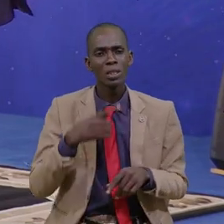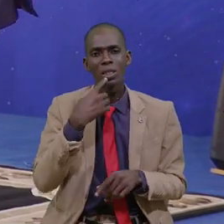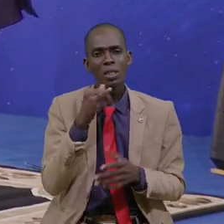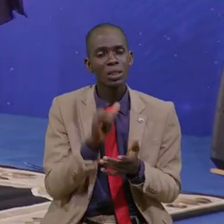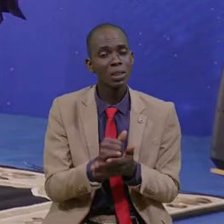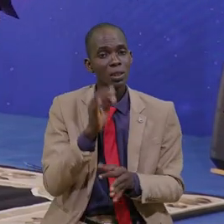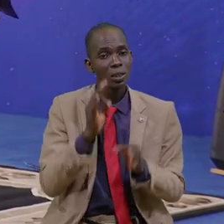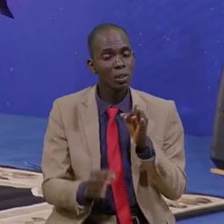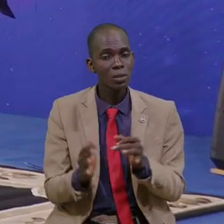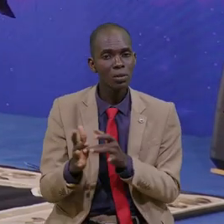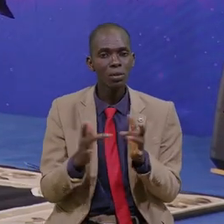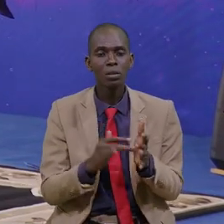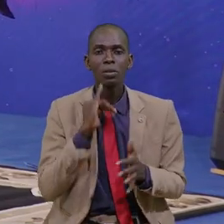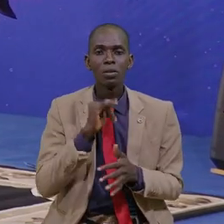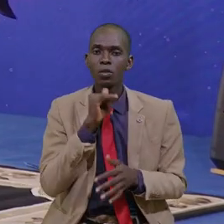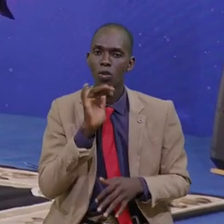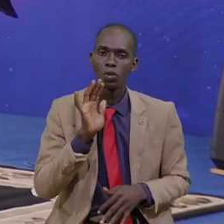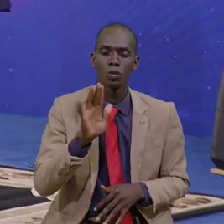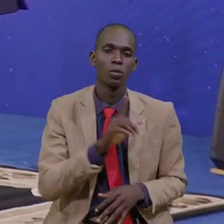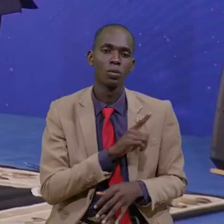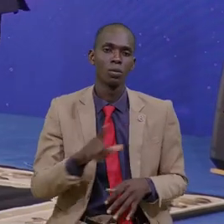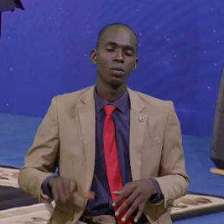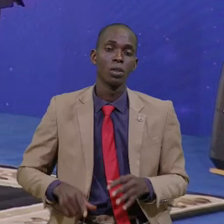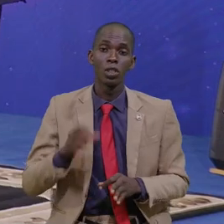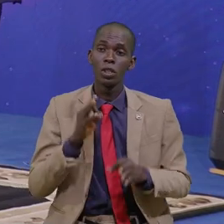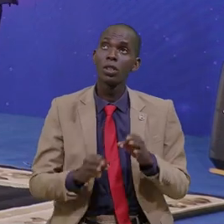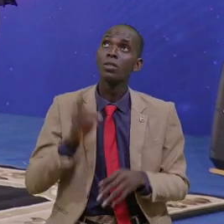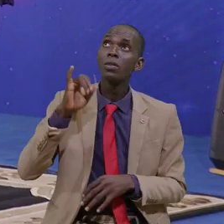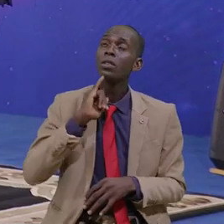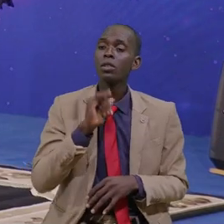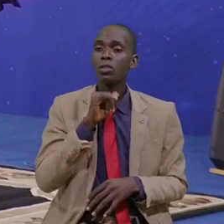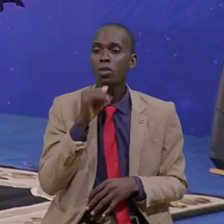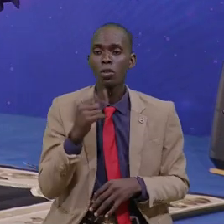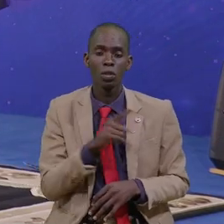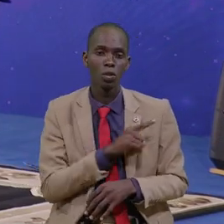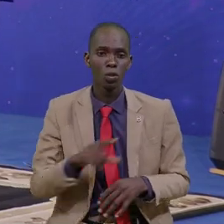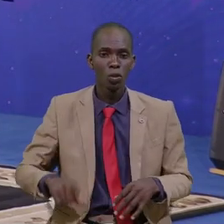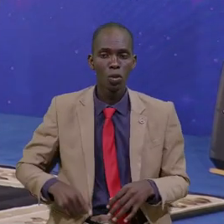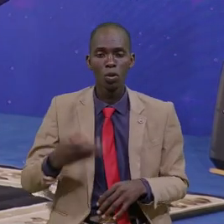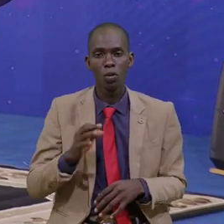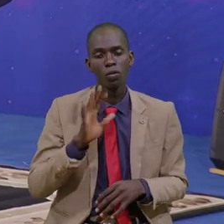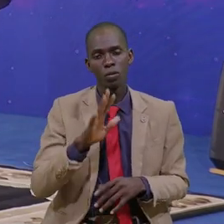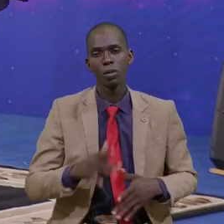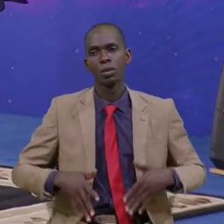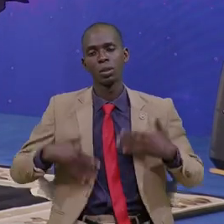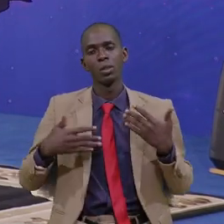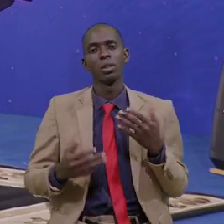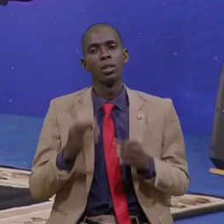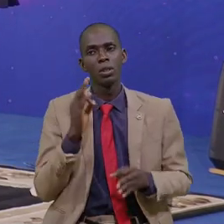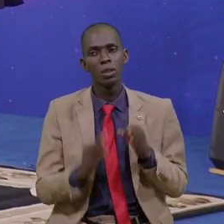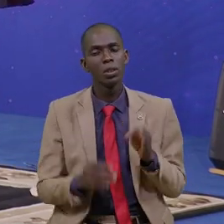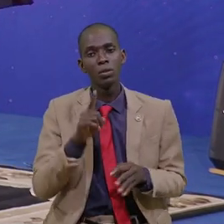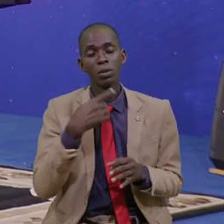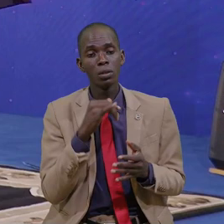not your Lord, if he's not the Lord of your plan. If you say, like Pilate, what I've written, I've written.